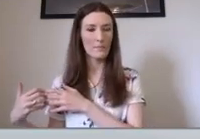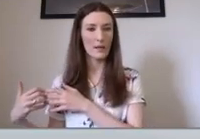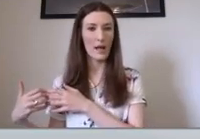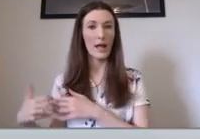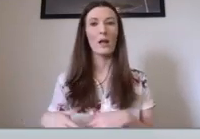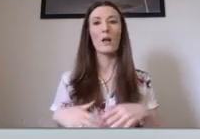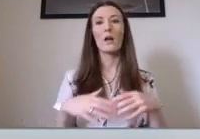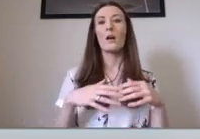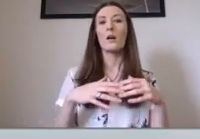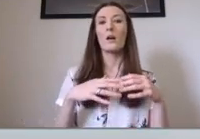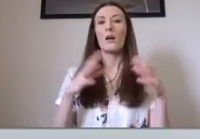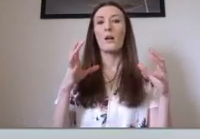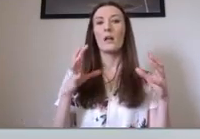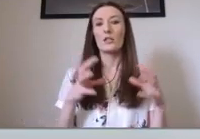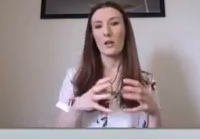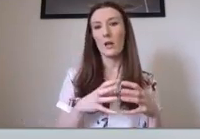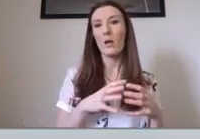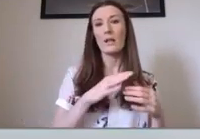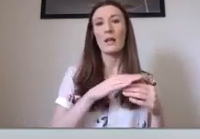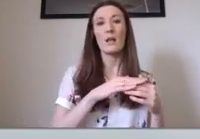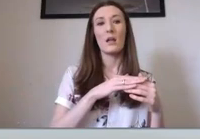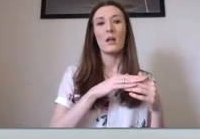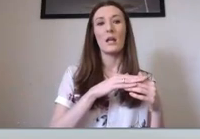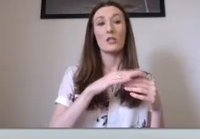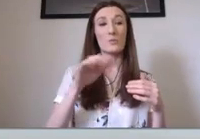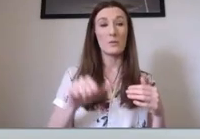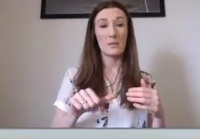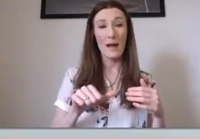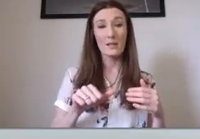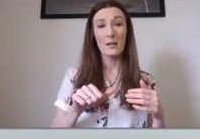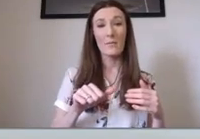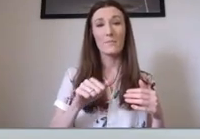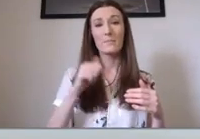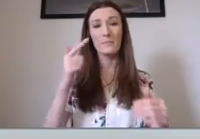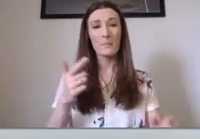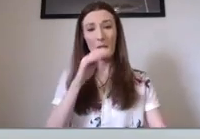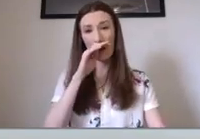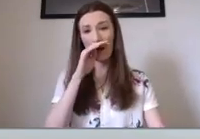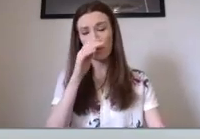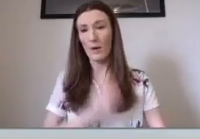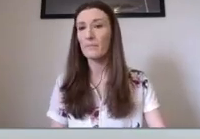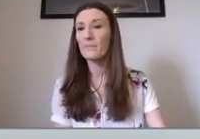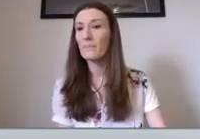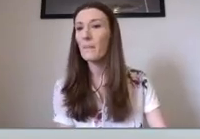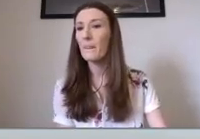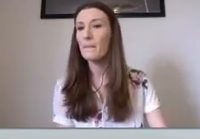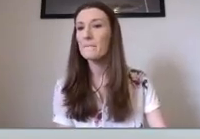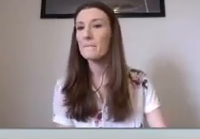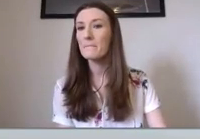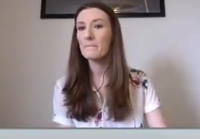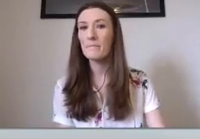away. Okay, ensuring equality, it shows respect as well.